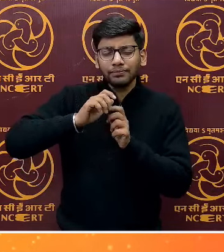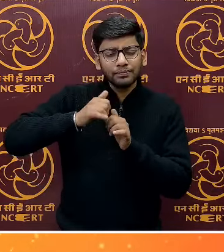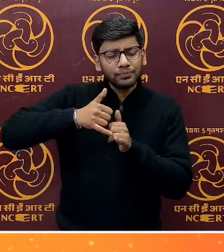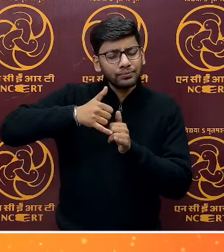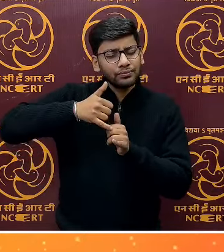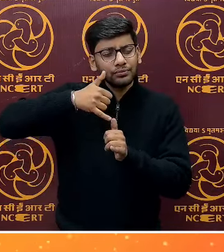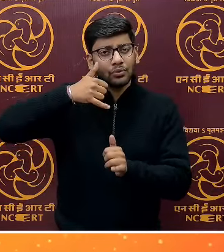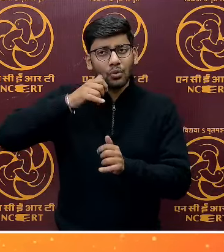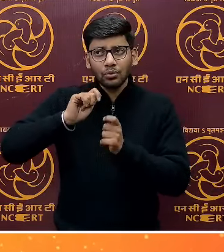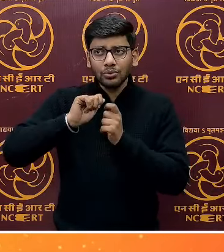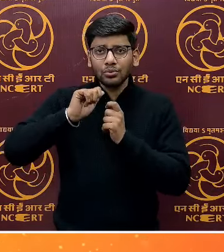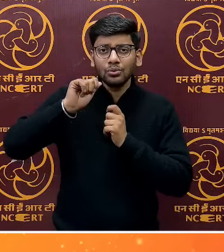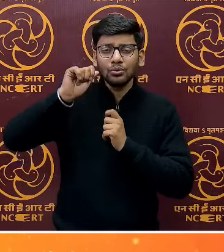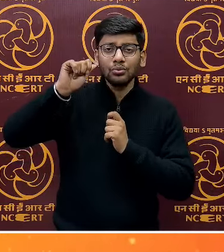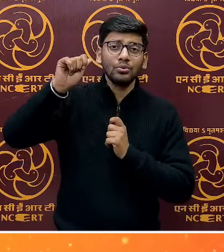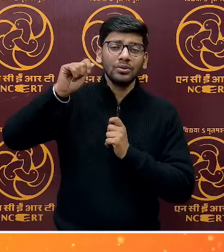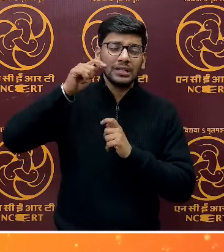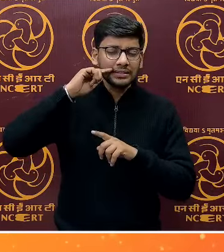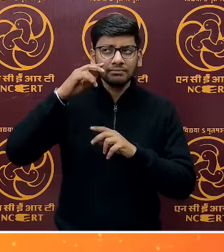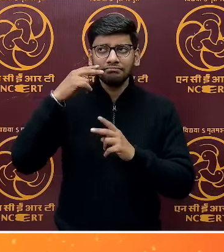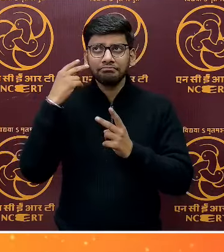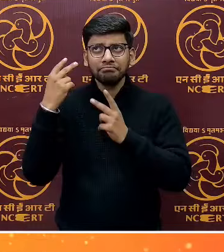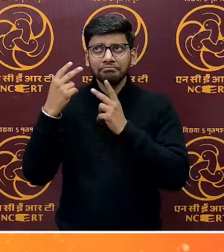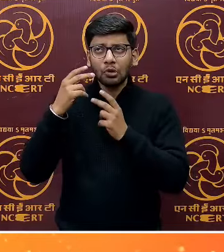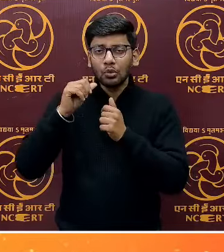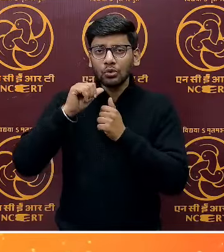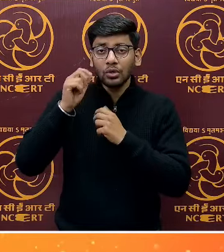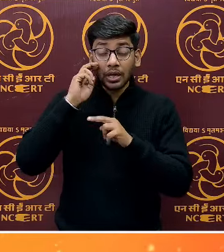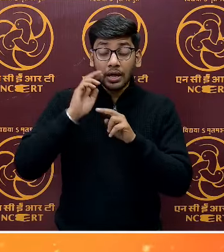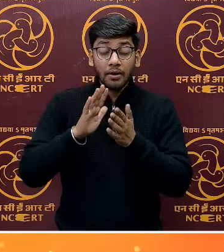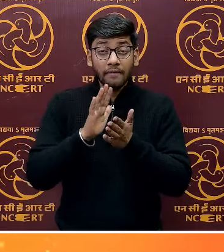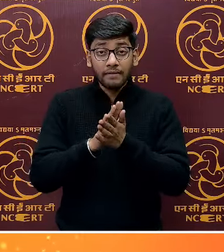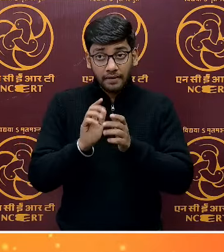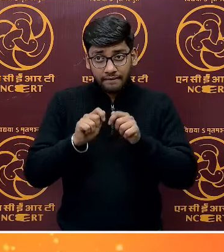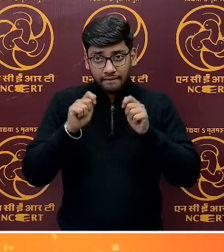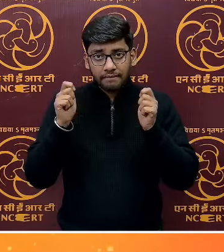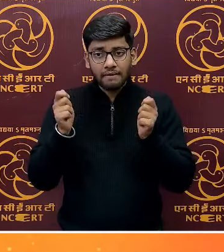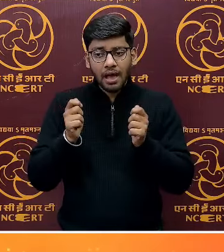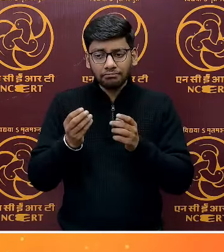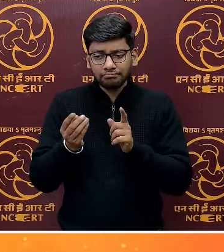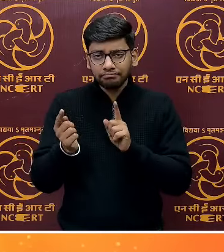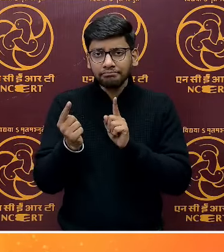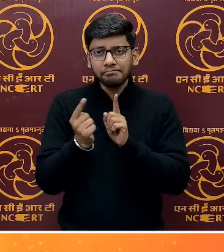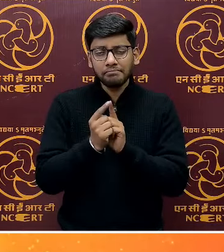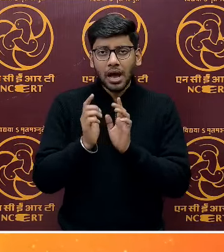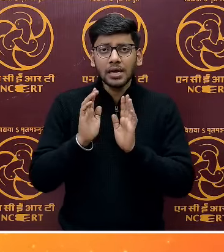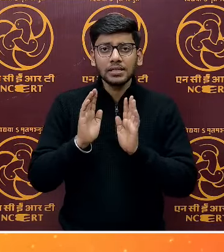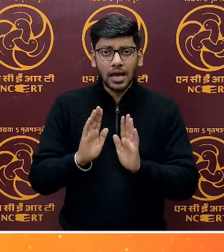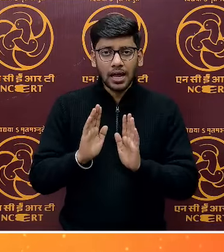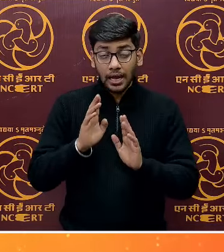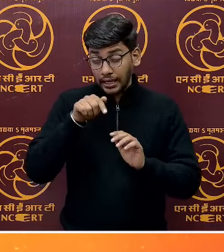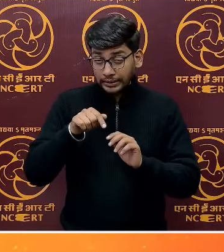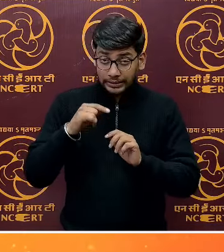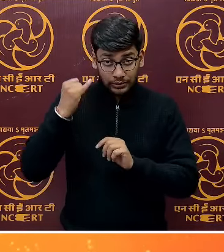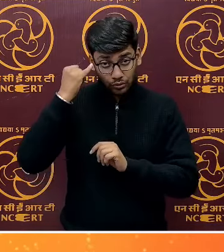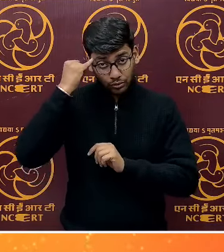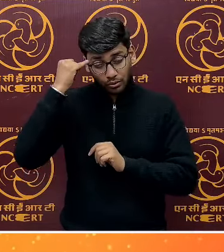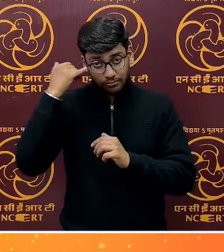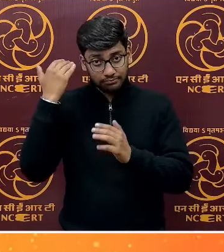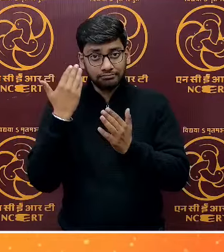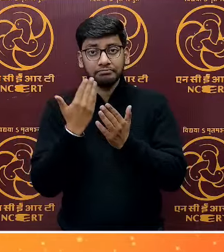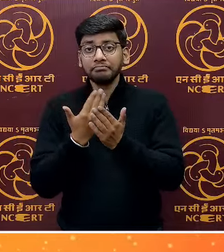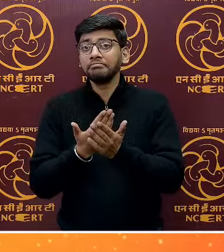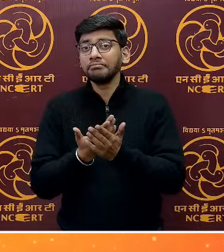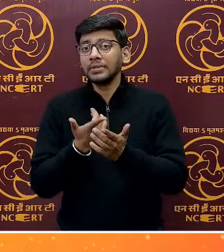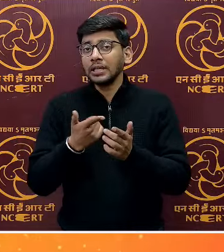all want to be somewhere there. And also the festival of kites is approaching. So yes, what are your thoughts on that and what are we going to